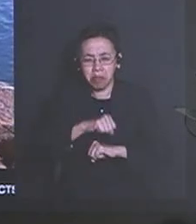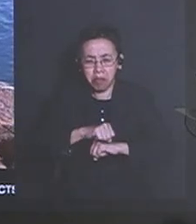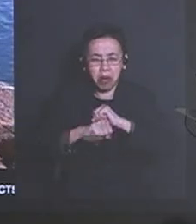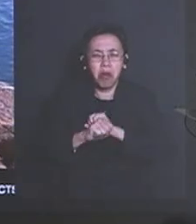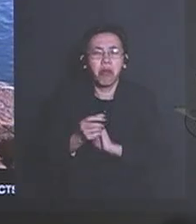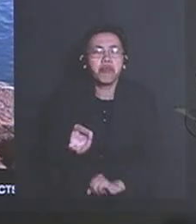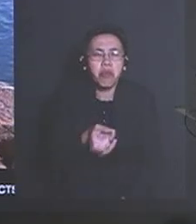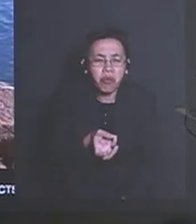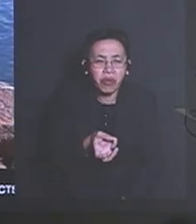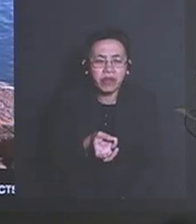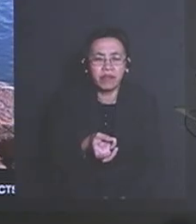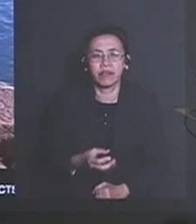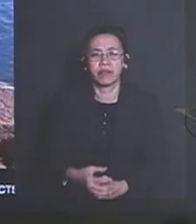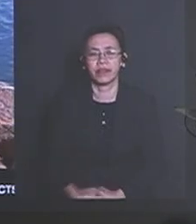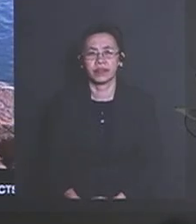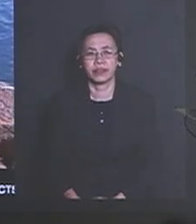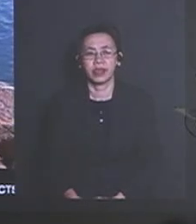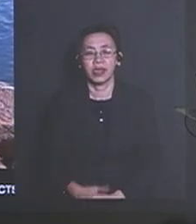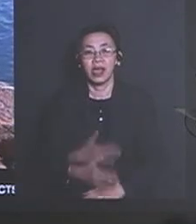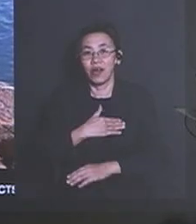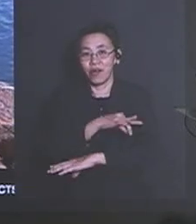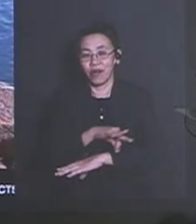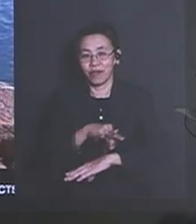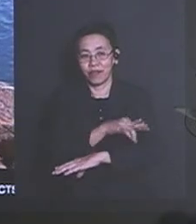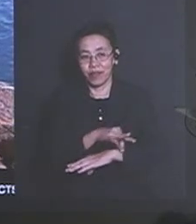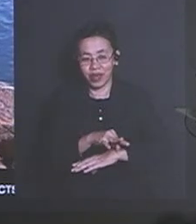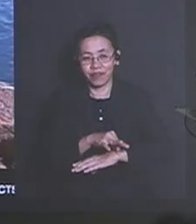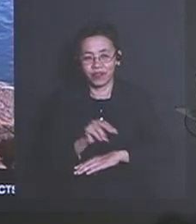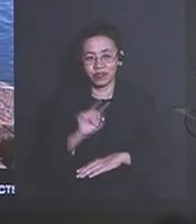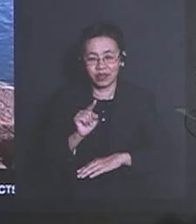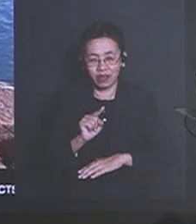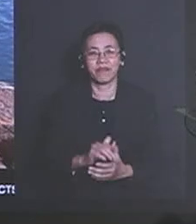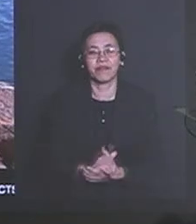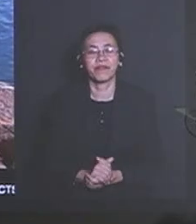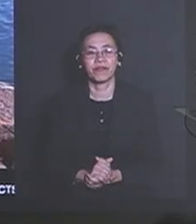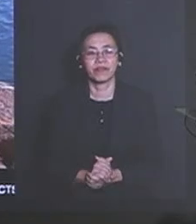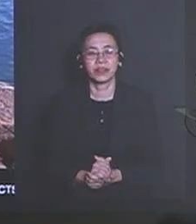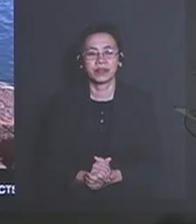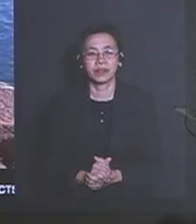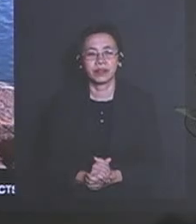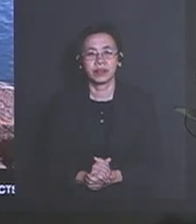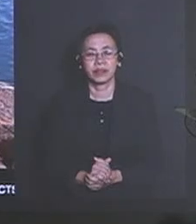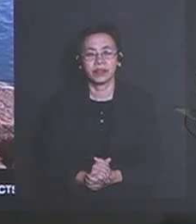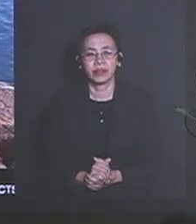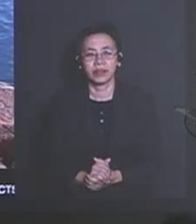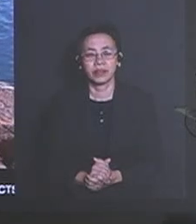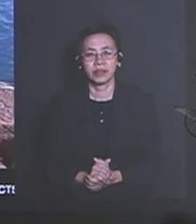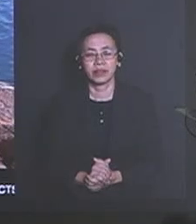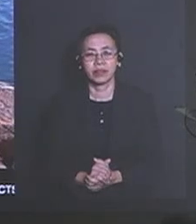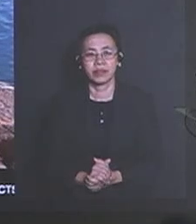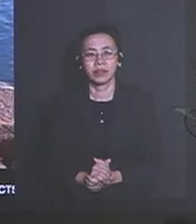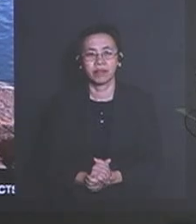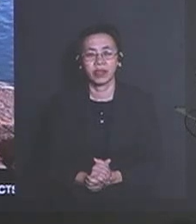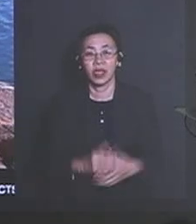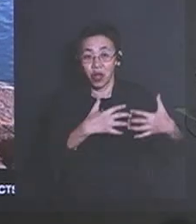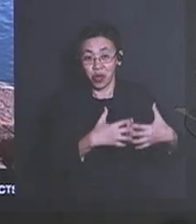using a prefabricated concrete structure that can transport from the mainland into the island with support power